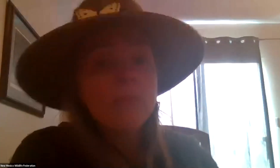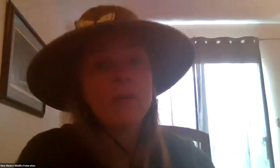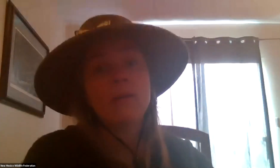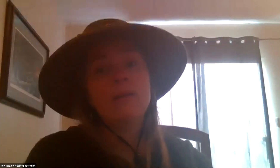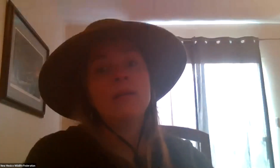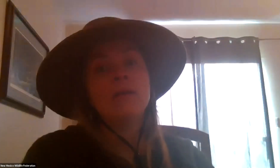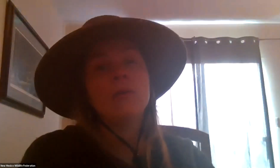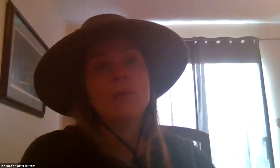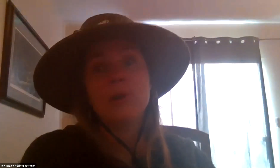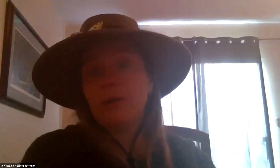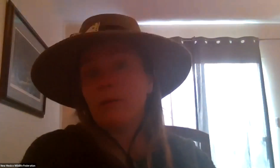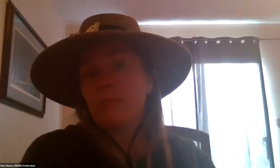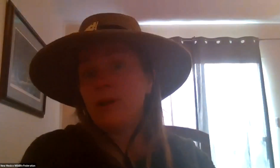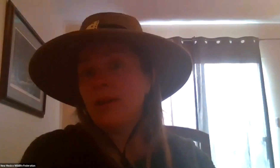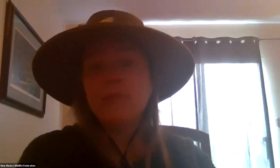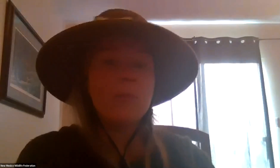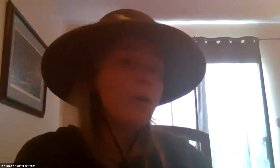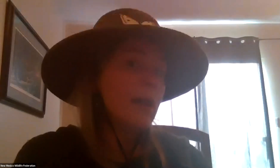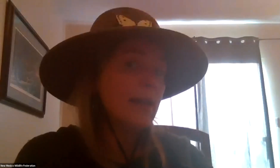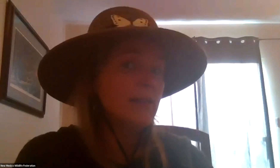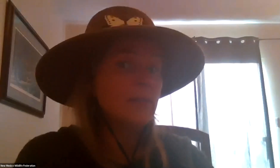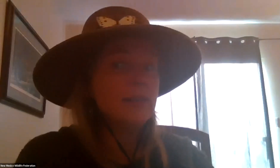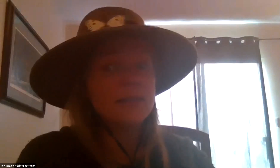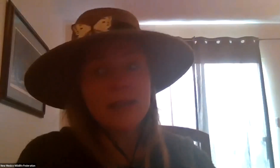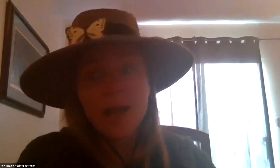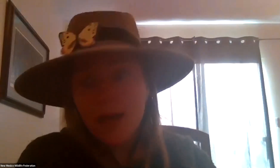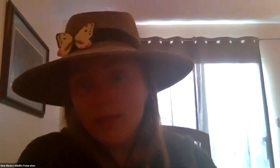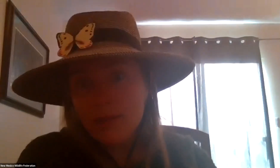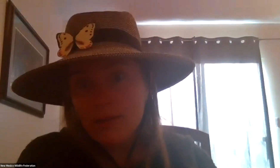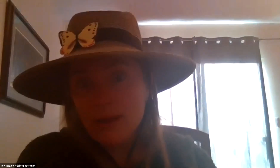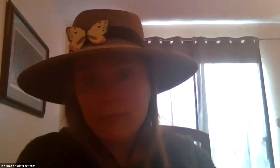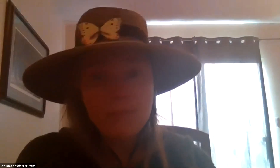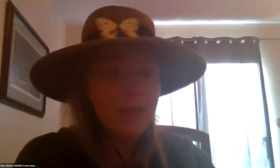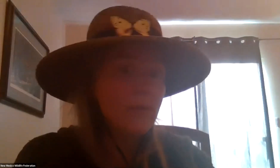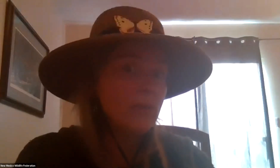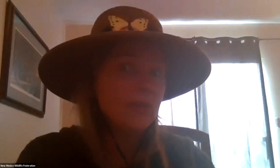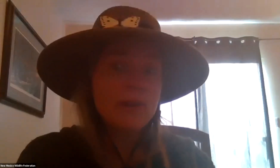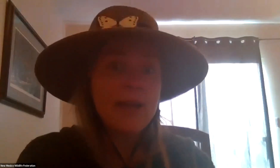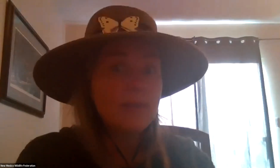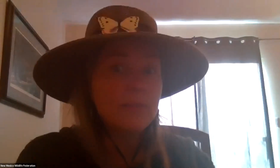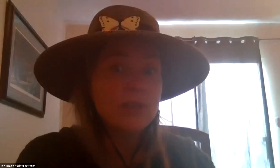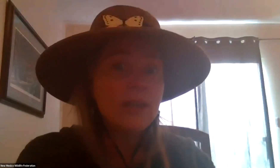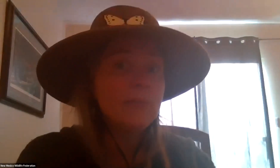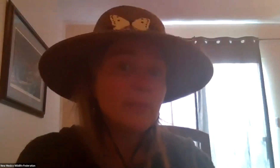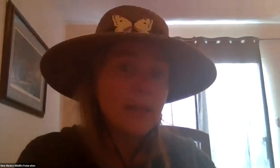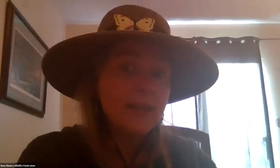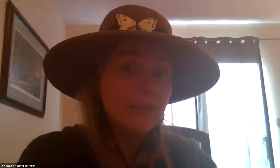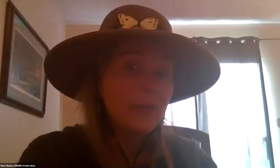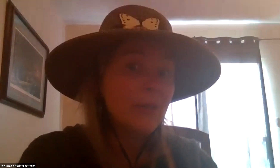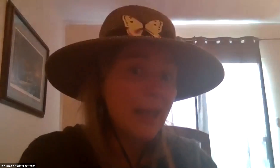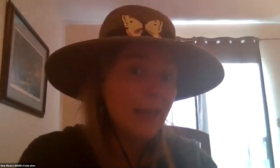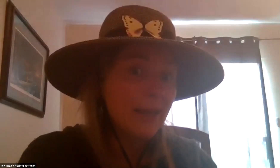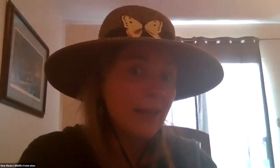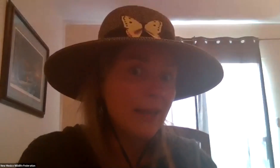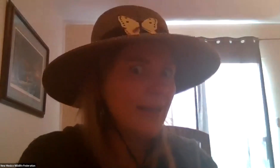home, or we're running from one activity to the other, and maybe we don't have as much time to play as